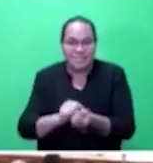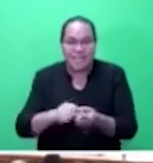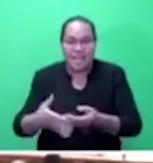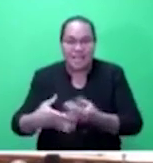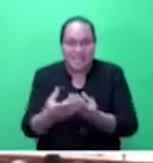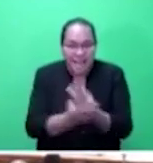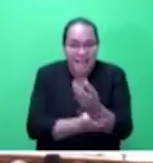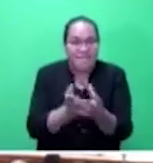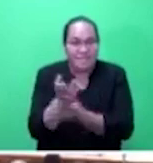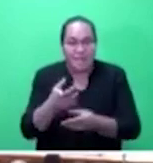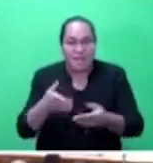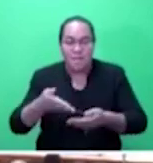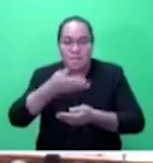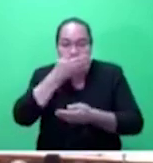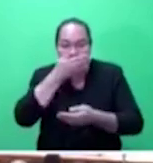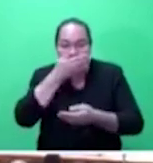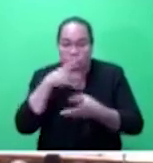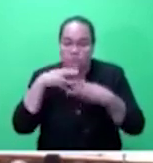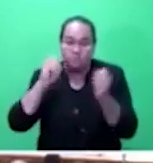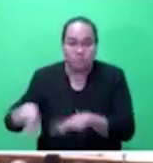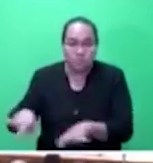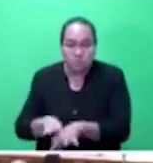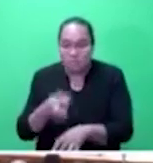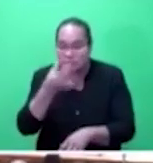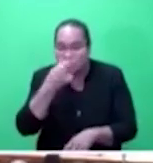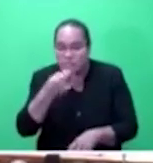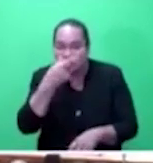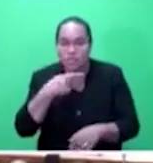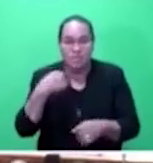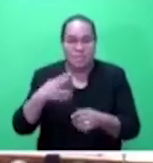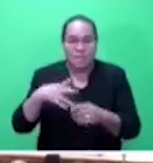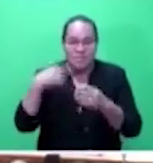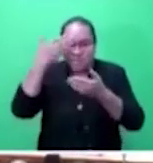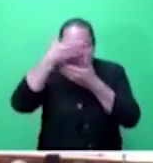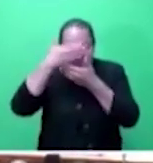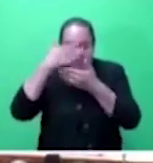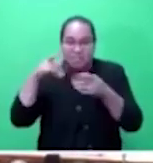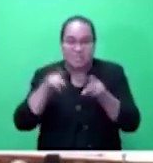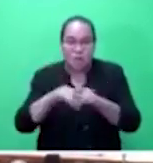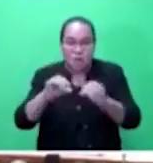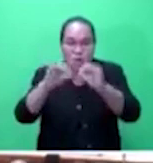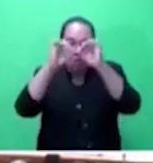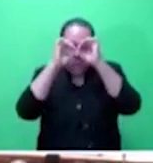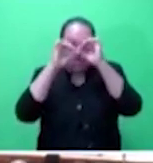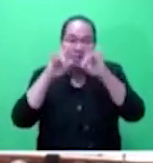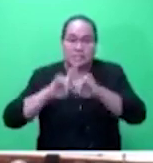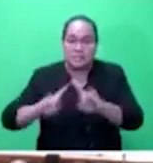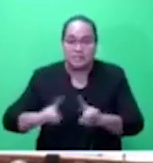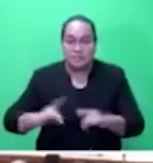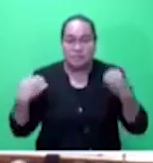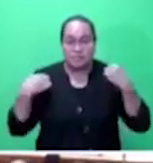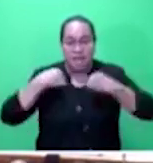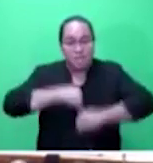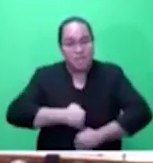masks, disposable hair nets, disinfectant wipes, tissues, medical grade face shields and goggles, protective garments, long sleeve medical